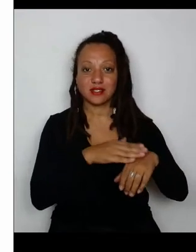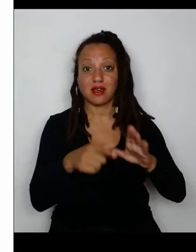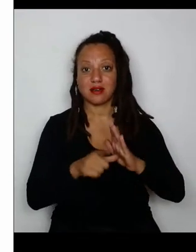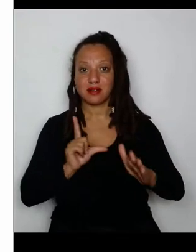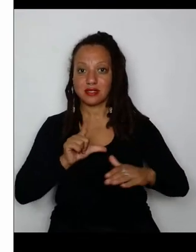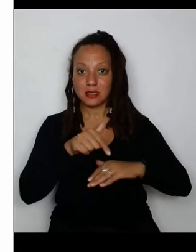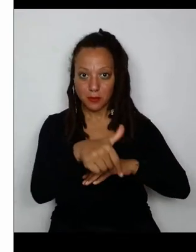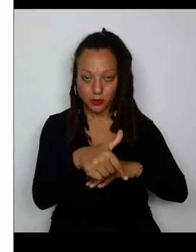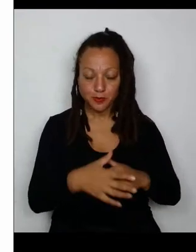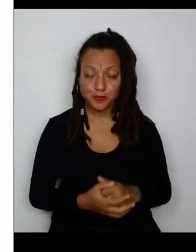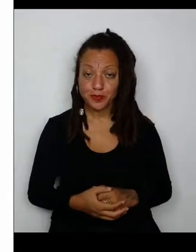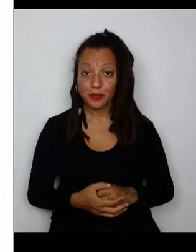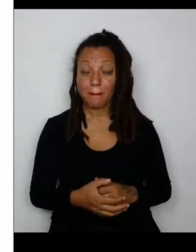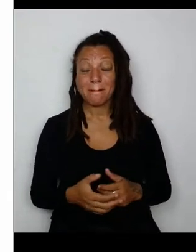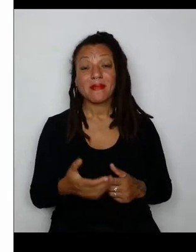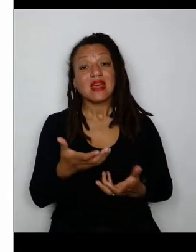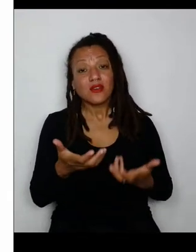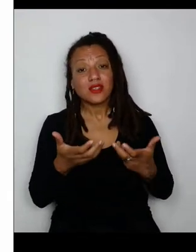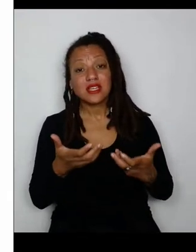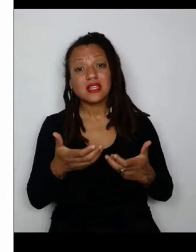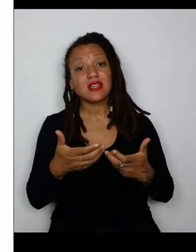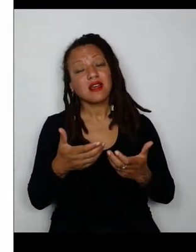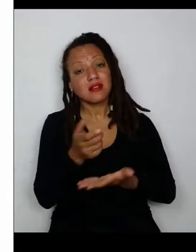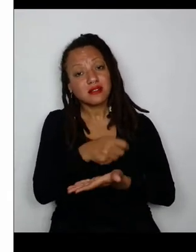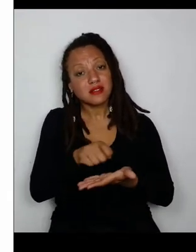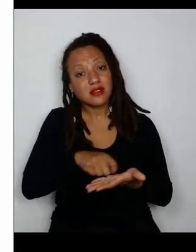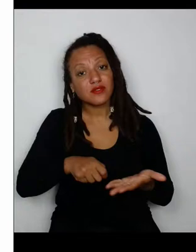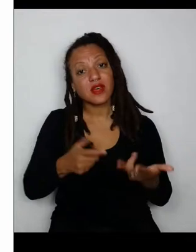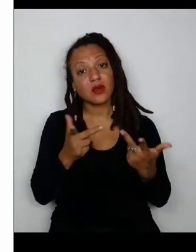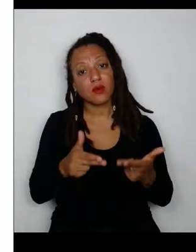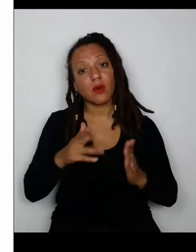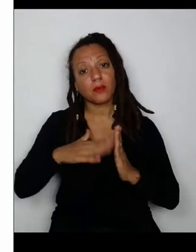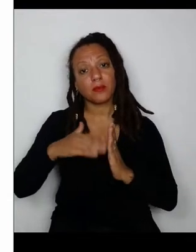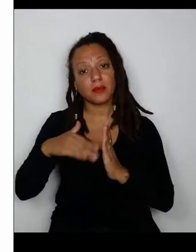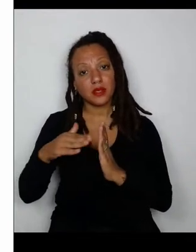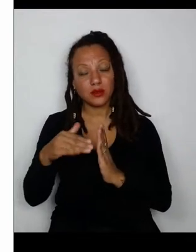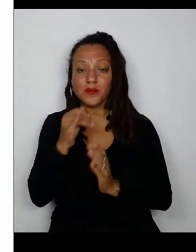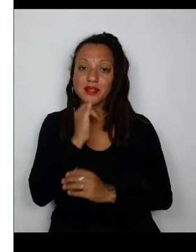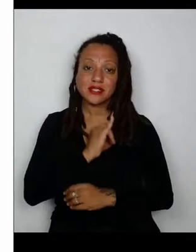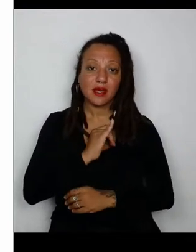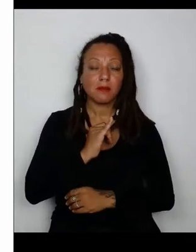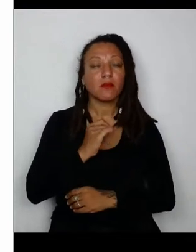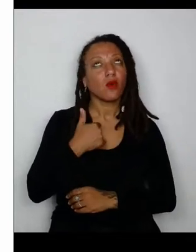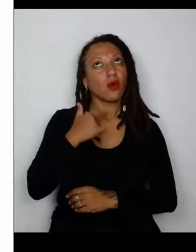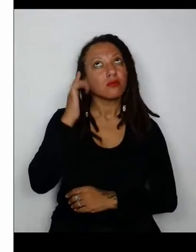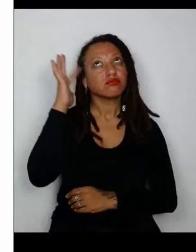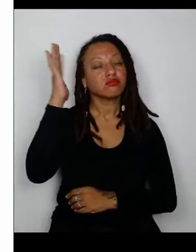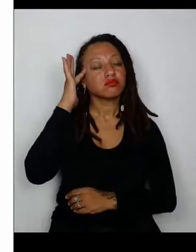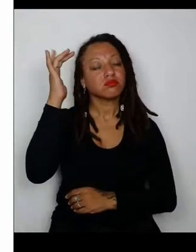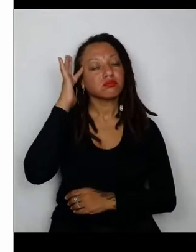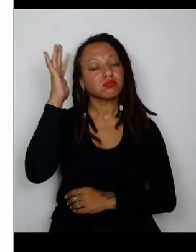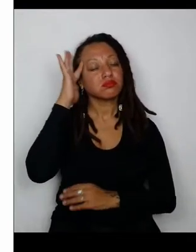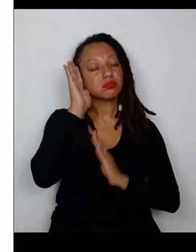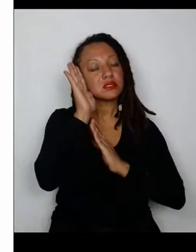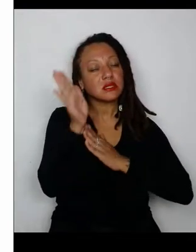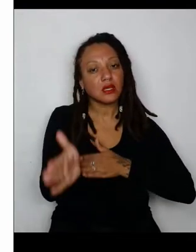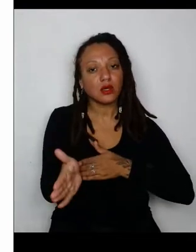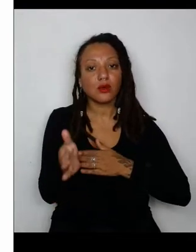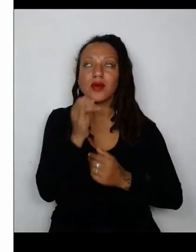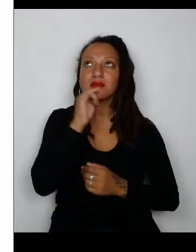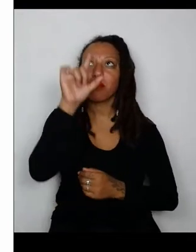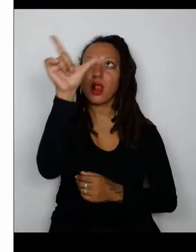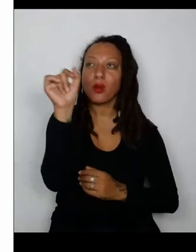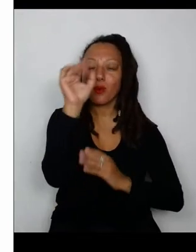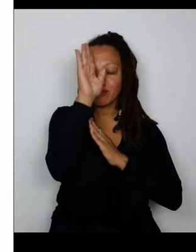pictures that is to say following my fancy following the moon and finding the title long afterwards